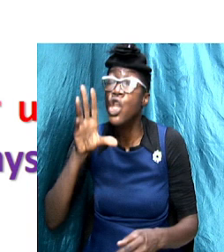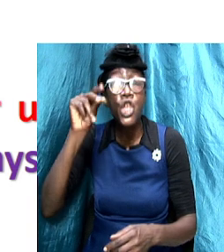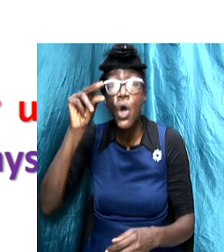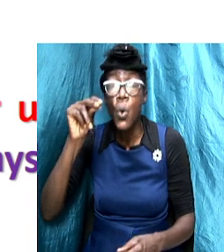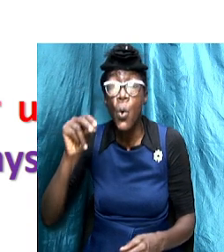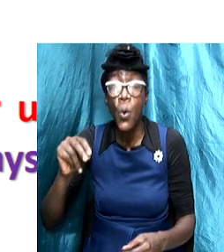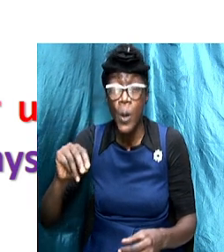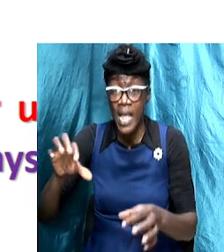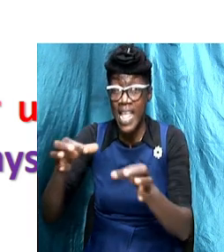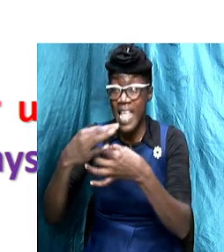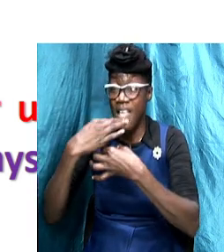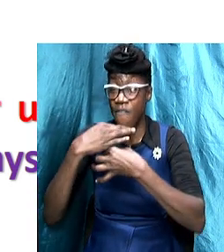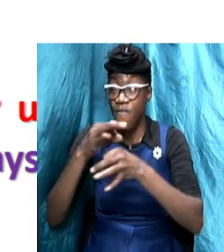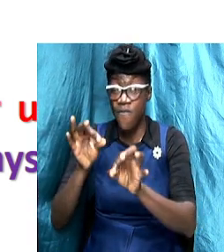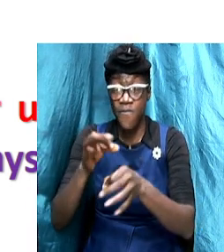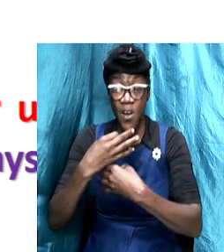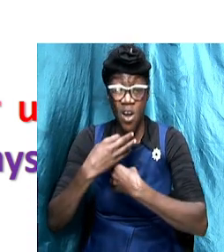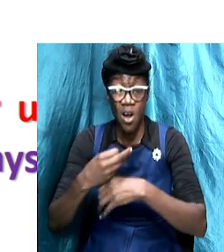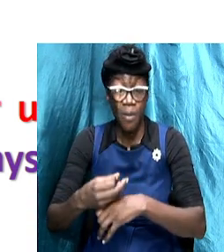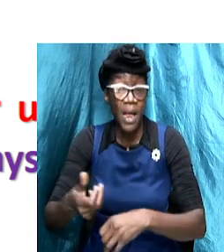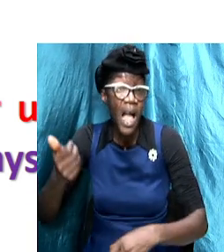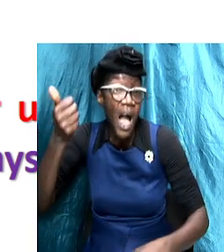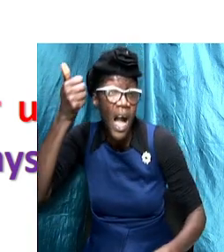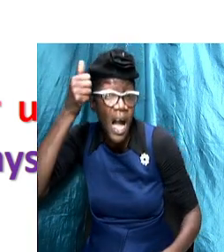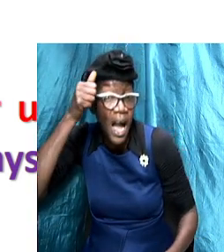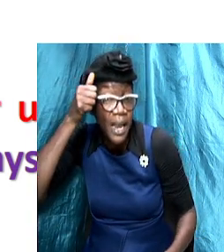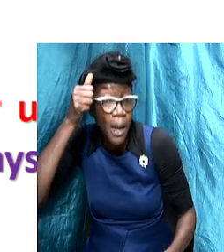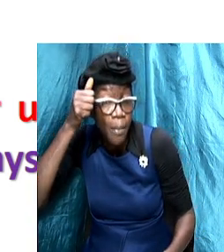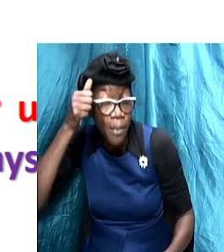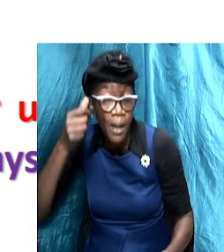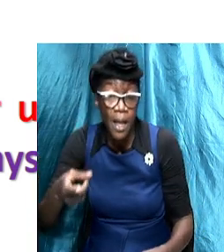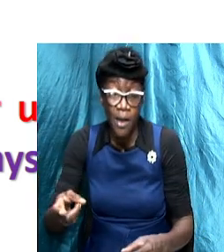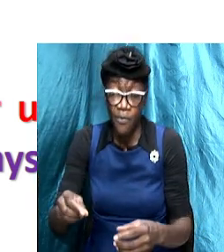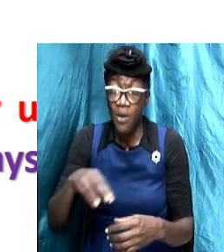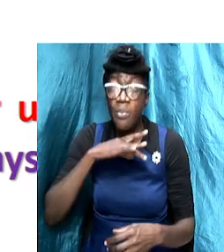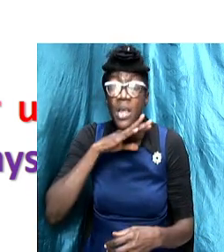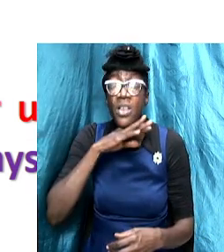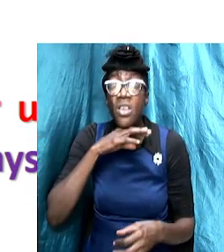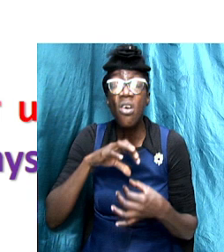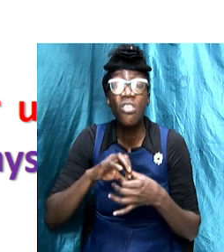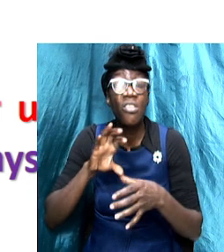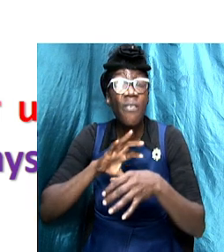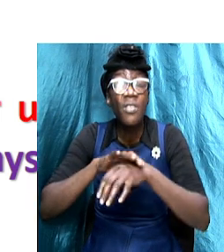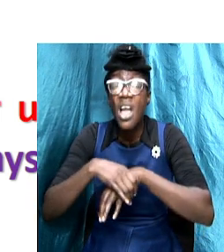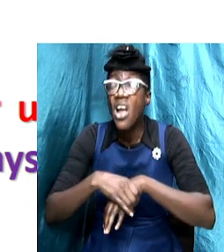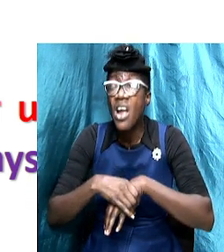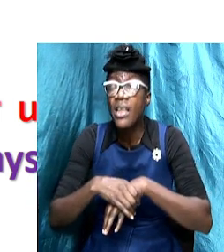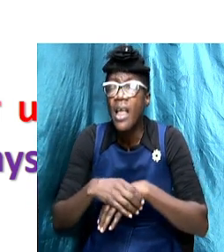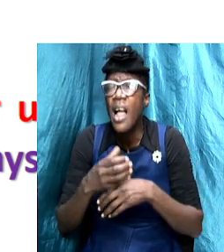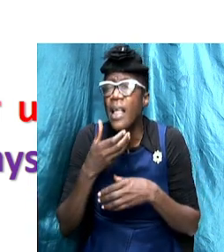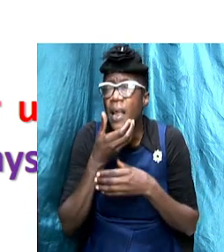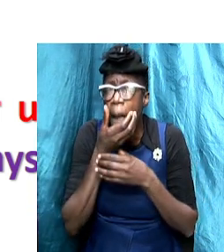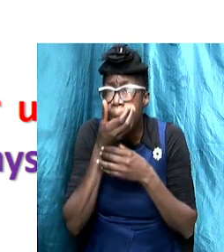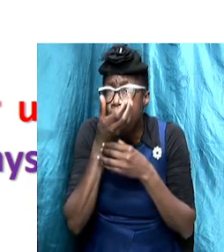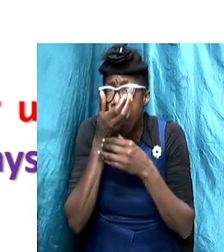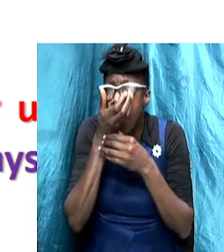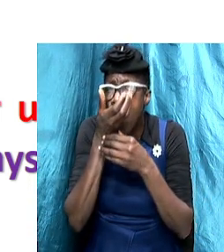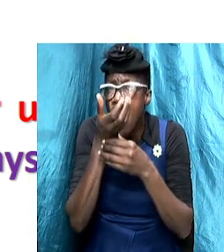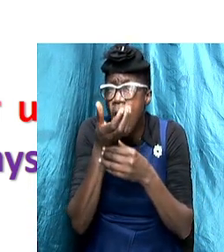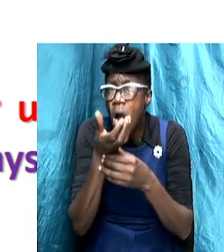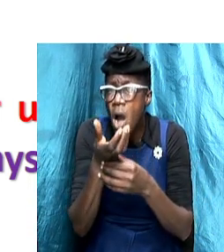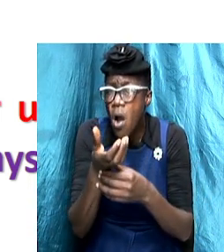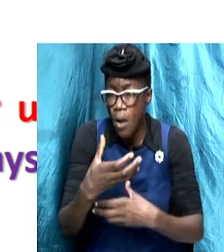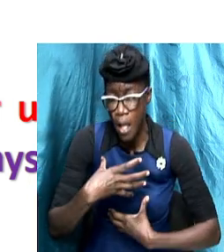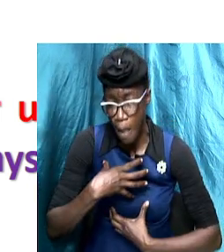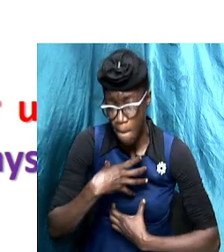dust of the earth. Amen. He came down and he did a work. And guess what he did? He blew his breath into man. And he